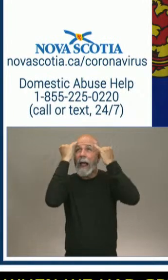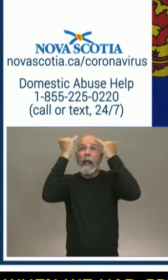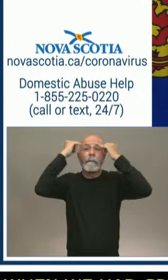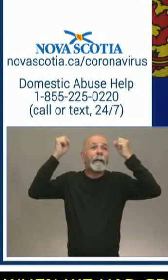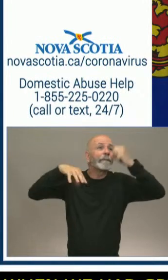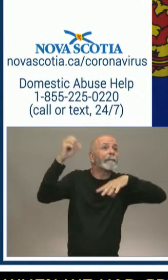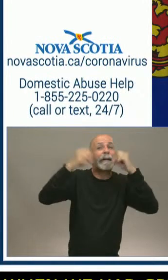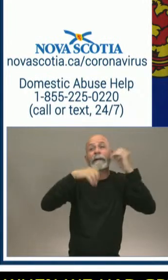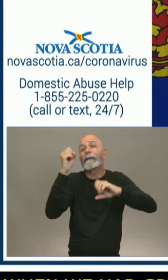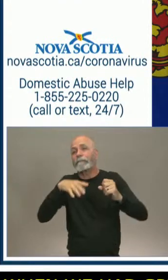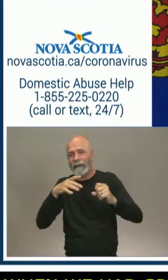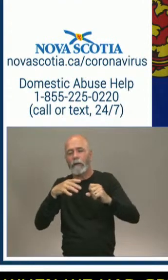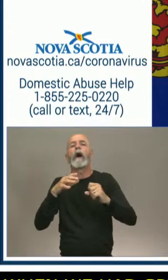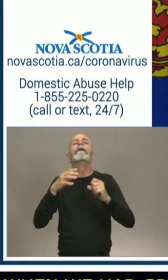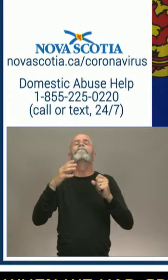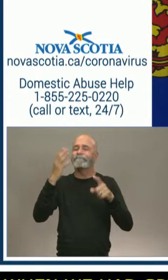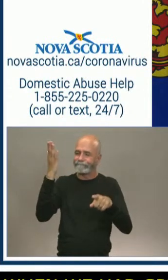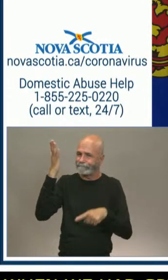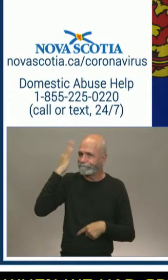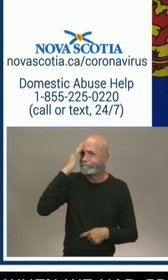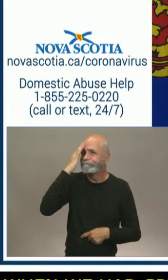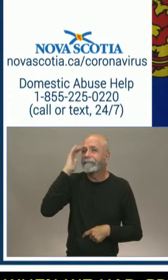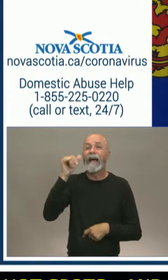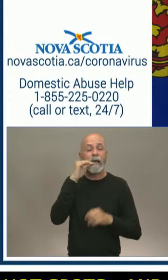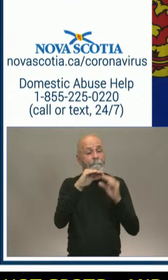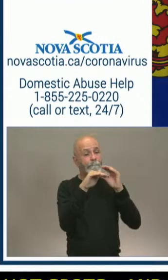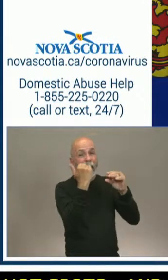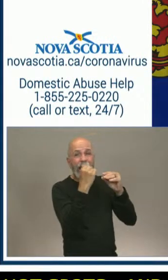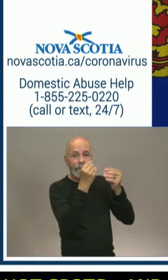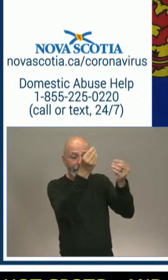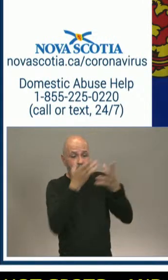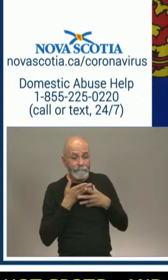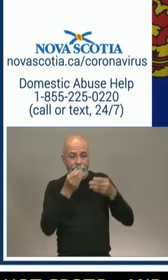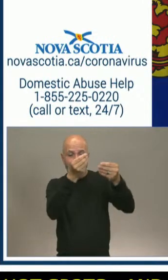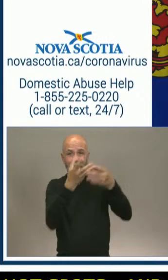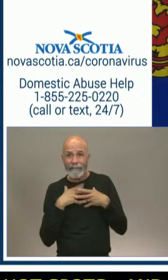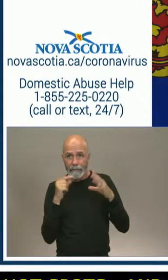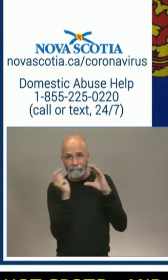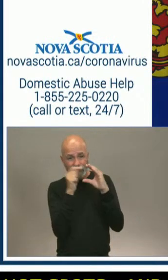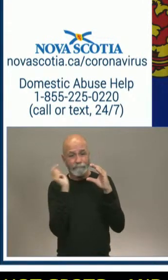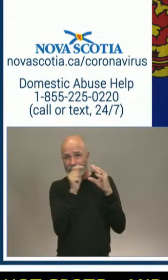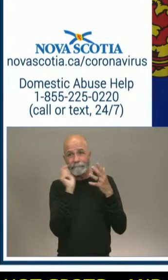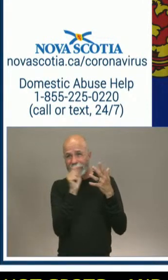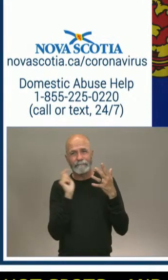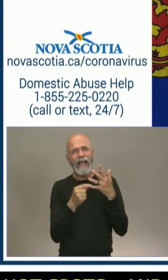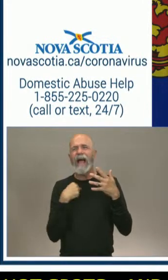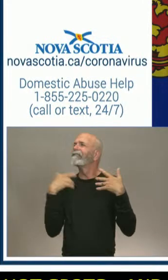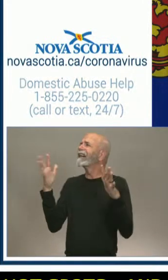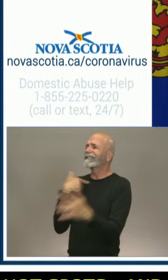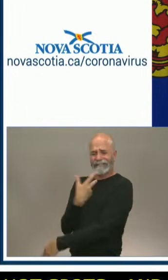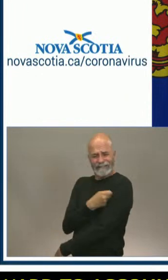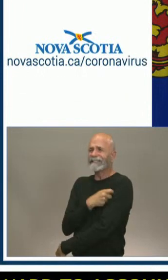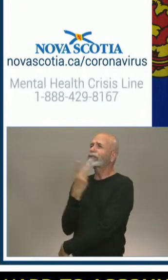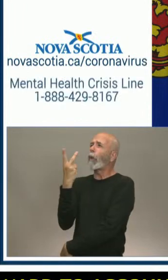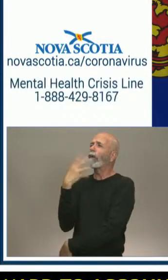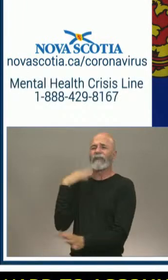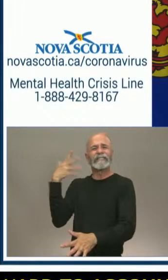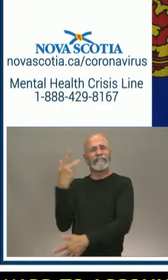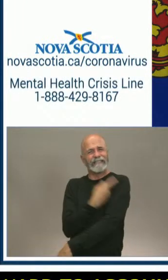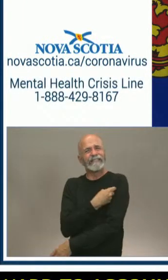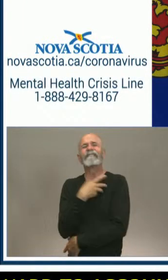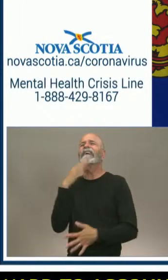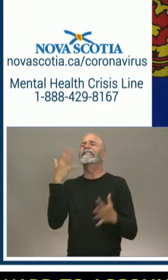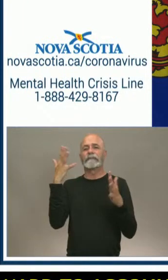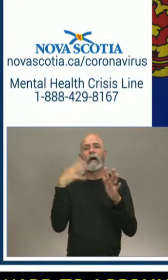you. There were a lot of emails about those, especially that have 2 doses of vaccine. We always try to be